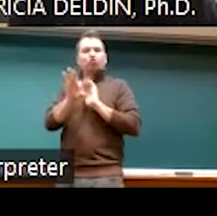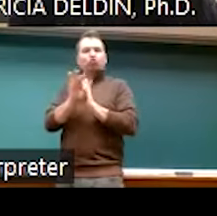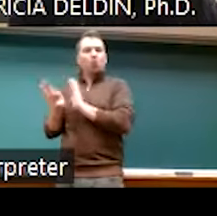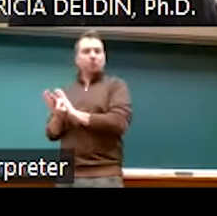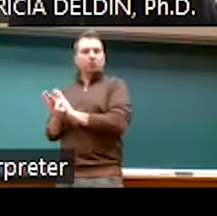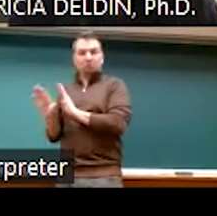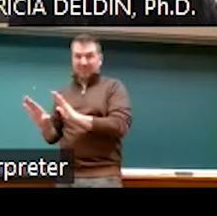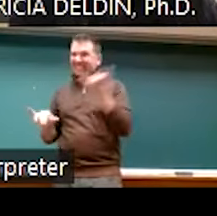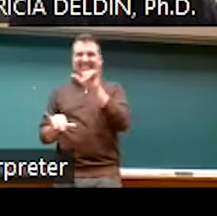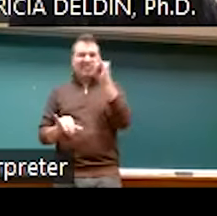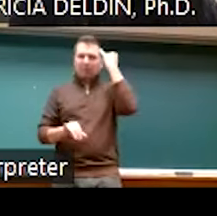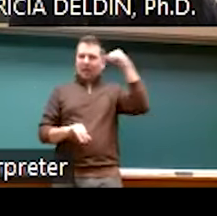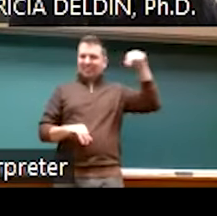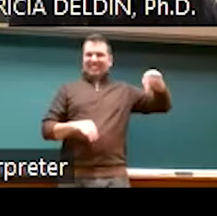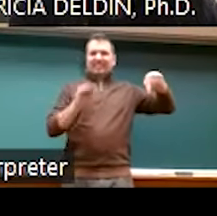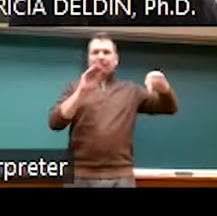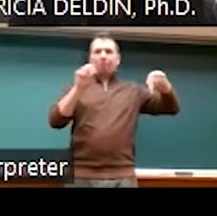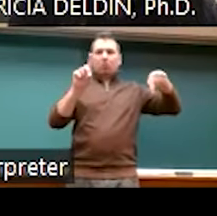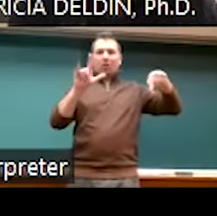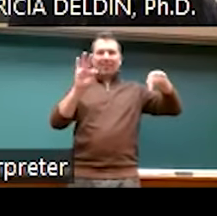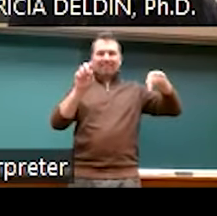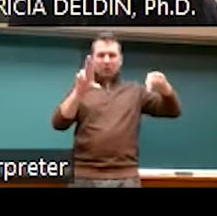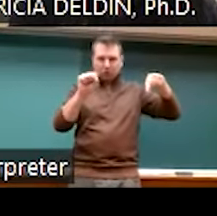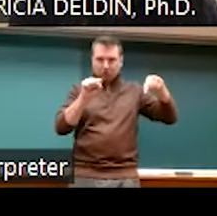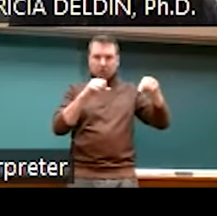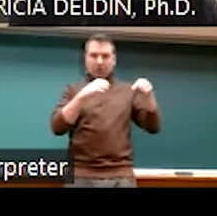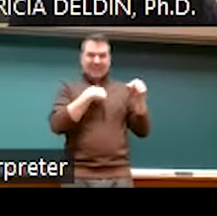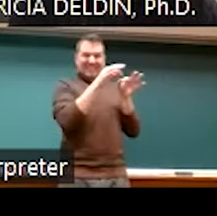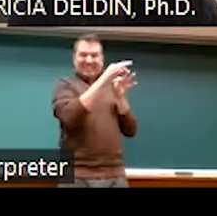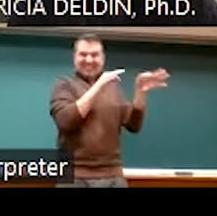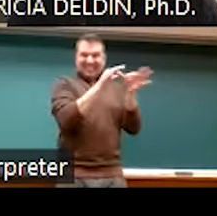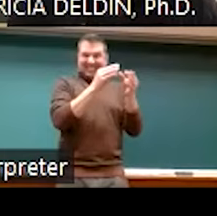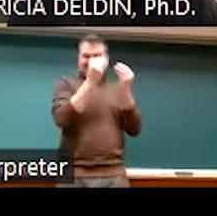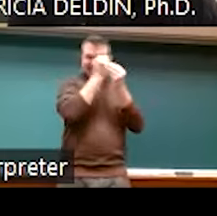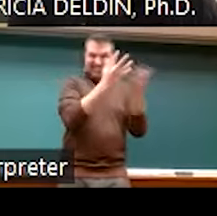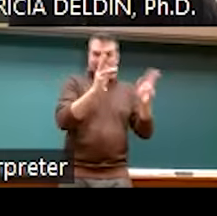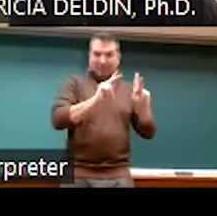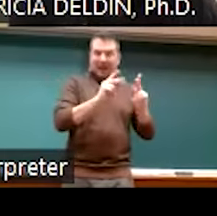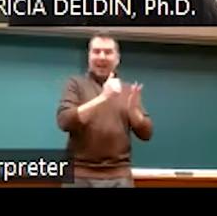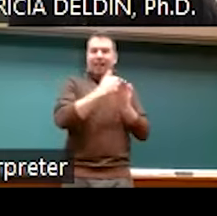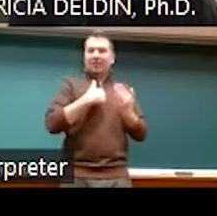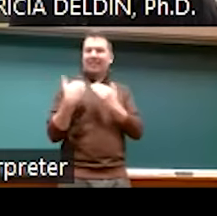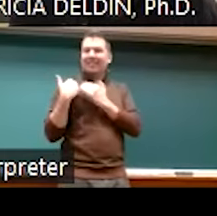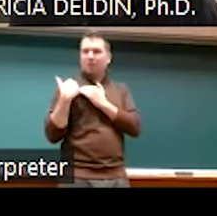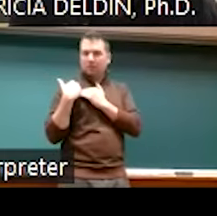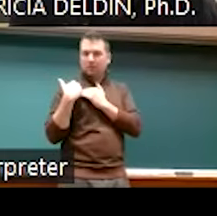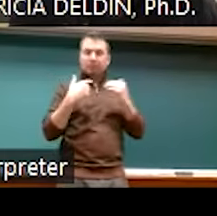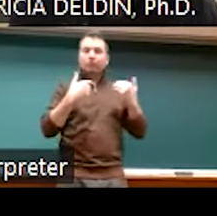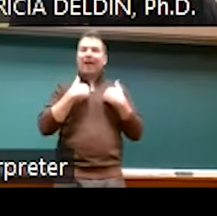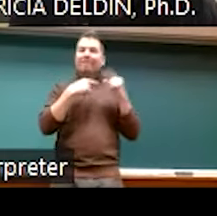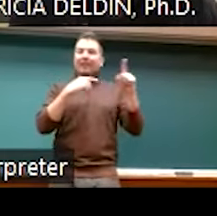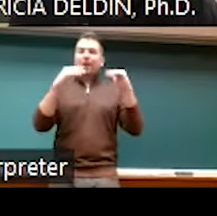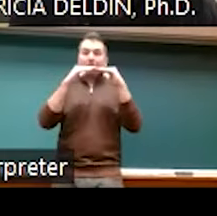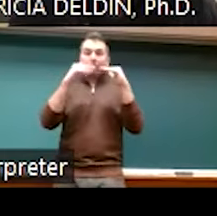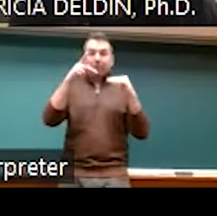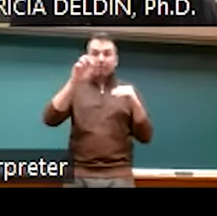cover biopsychosocial evidence-based topics. It's 1 hour a week, run by the peer leader and a helper, and we talk about a new